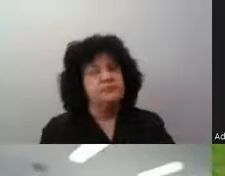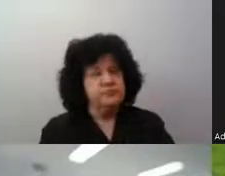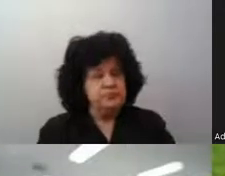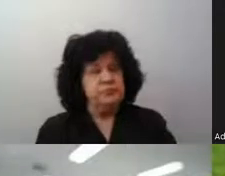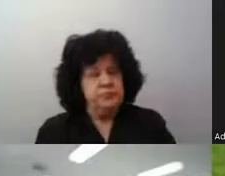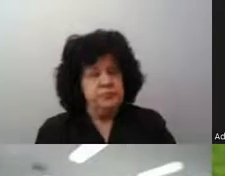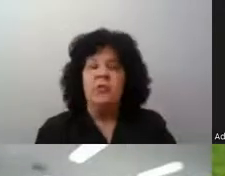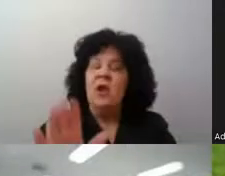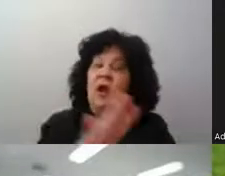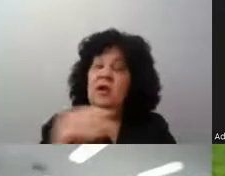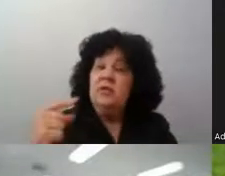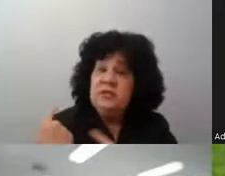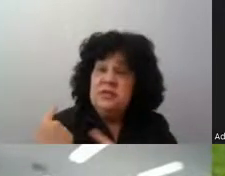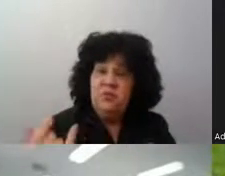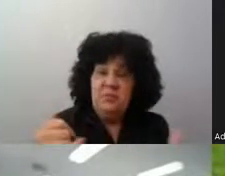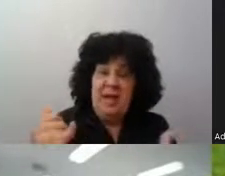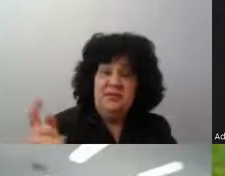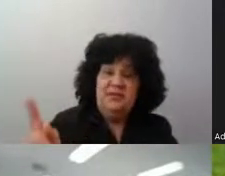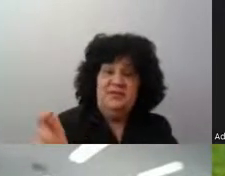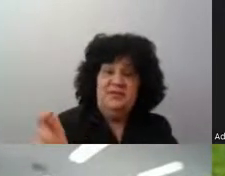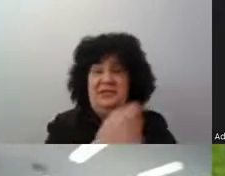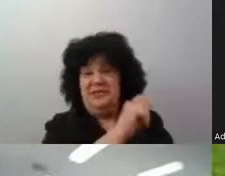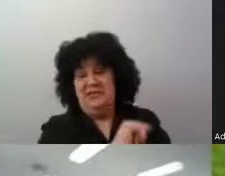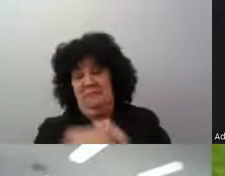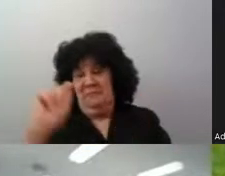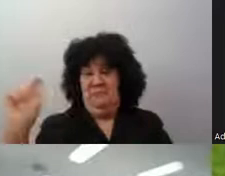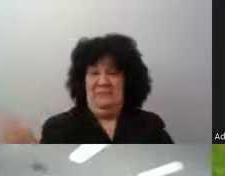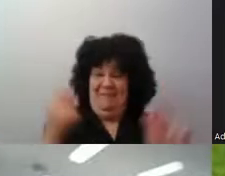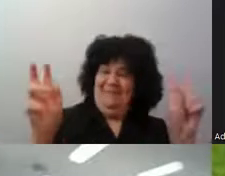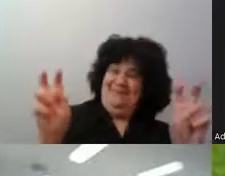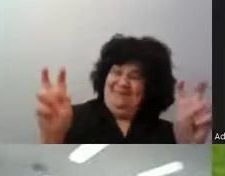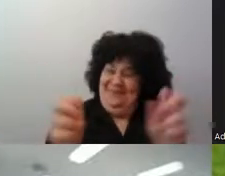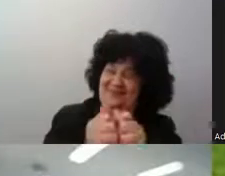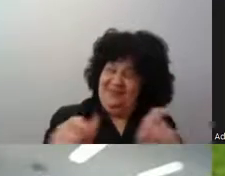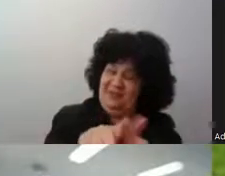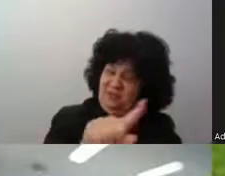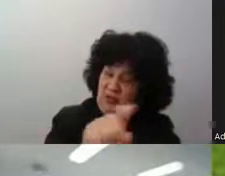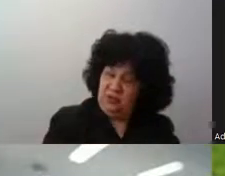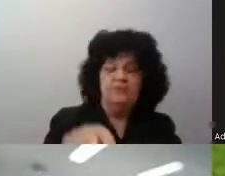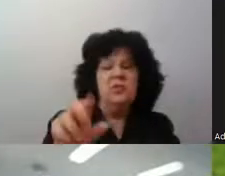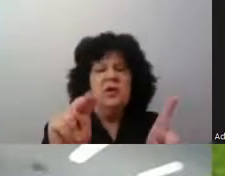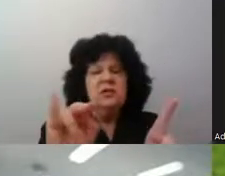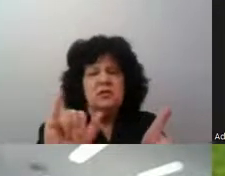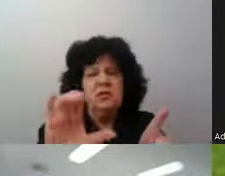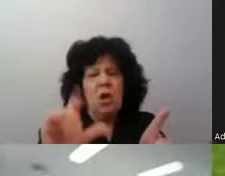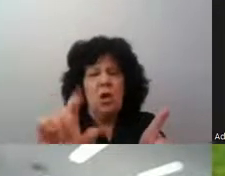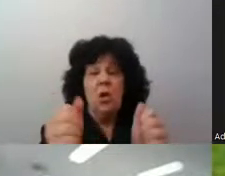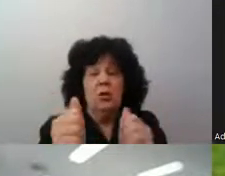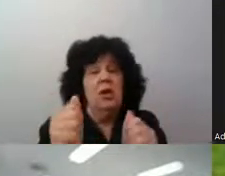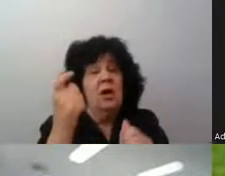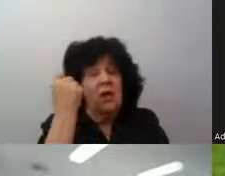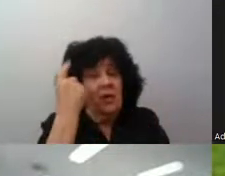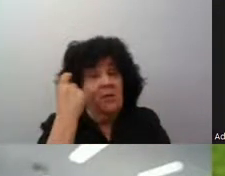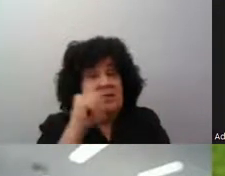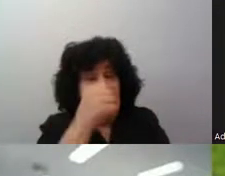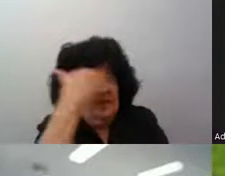And since we're playing tennis here with the same question, I'll follow up on Nicole with regards to legislative language, because again, with